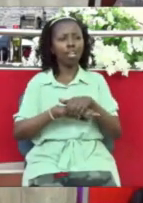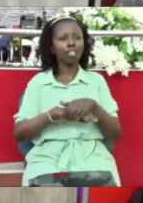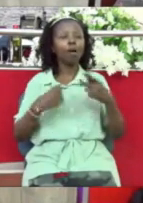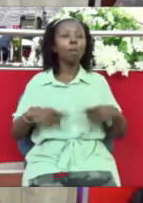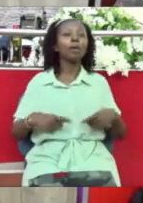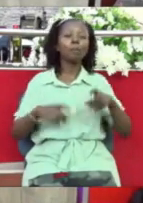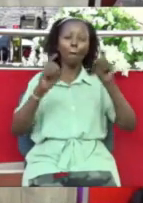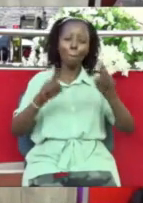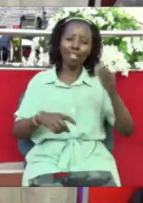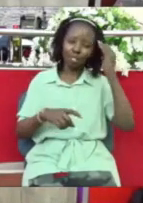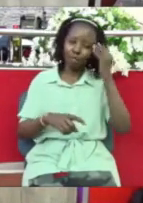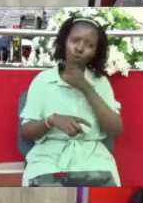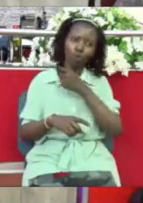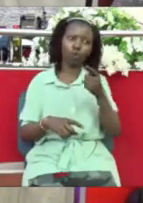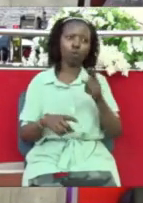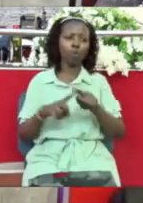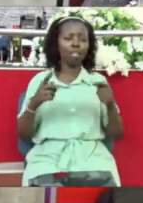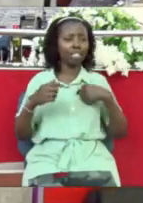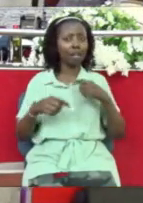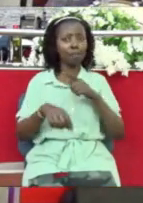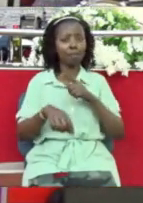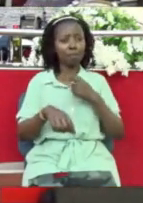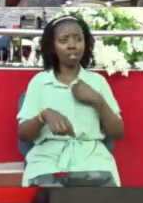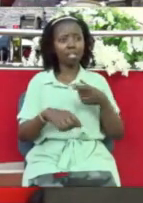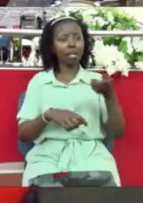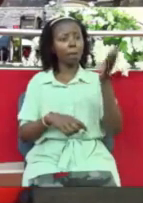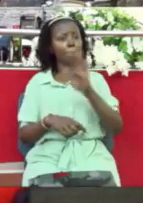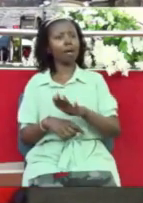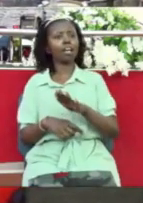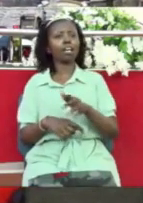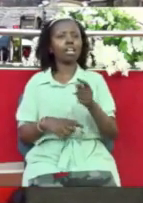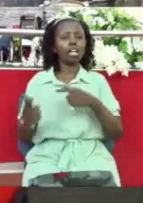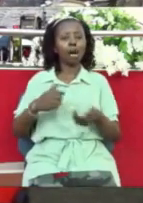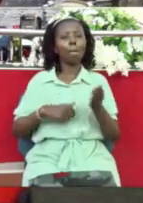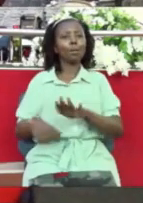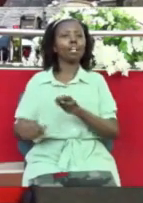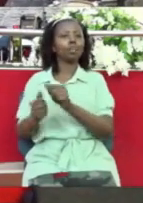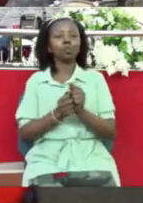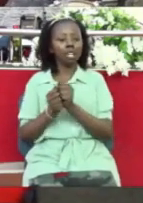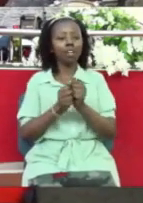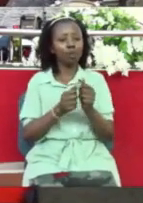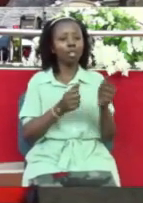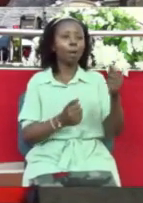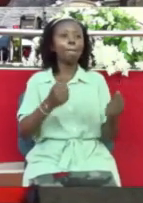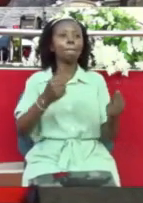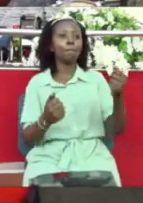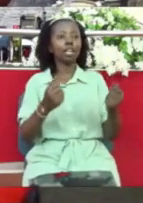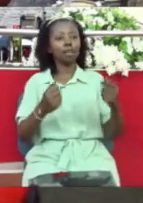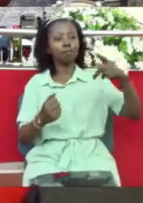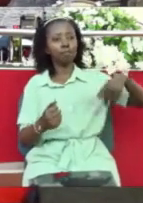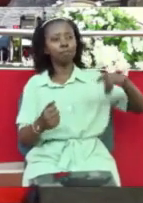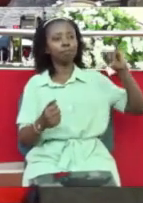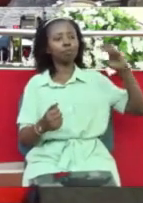kuu ikajue ni nani. But when I came back, lakini wakati niliporudi, I came with a pickup. Nikakuja na lile gari la pickup. Maspika